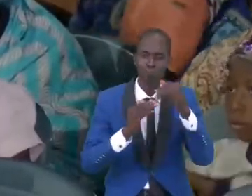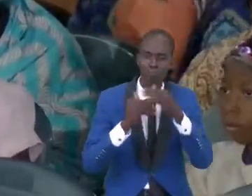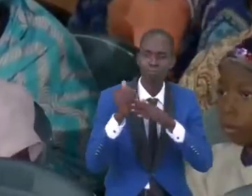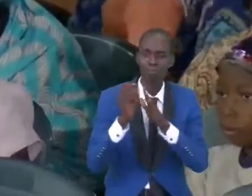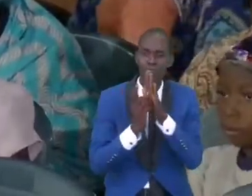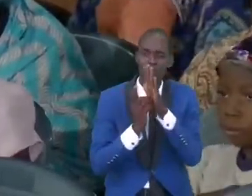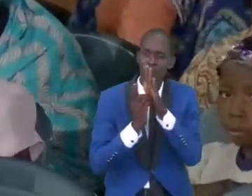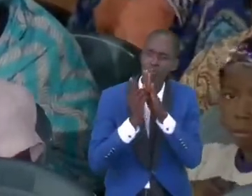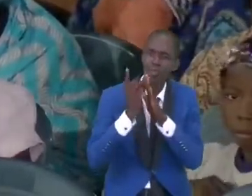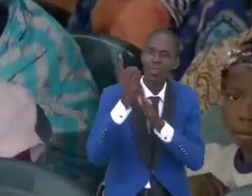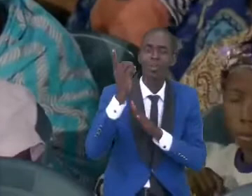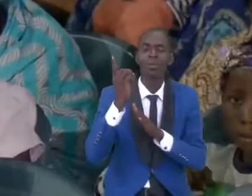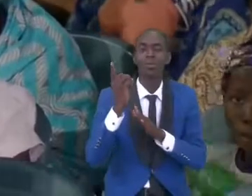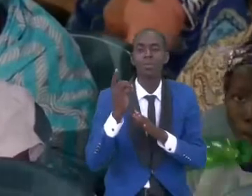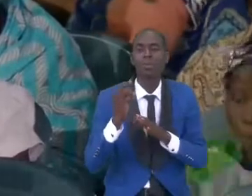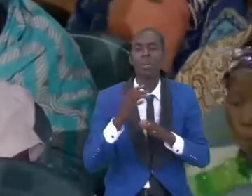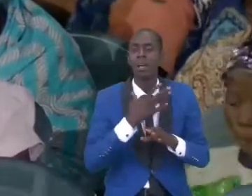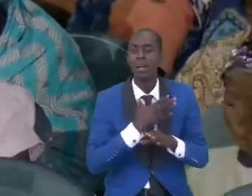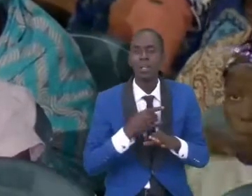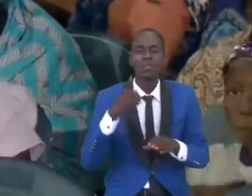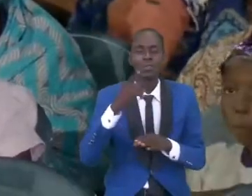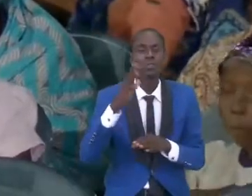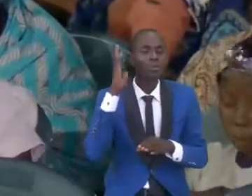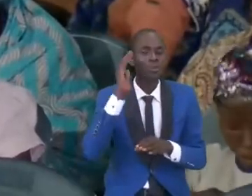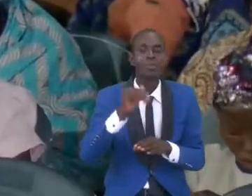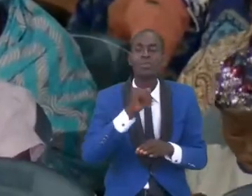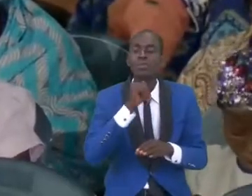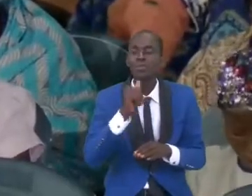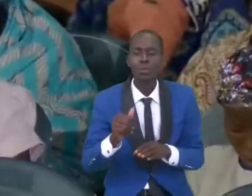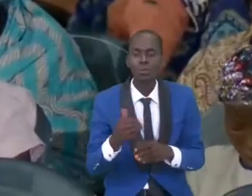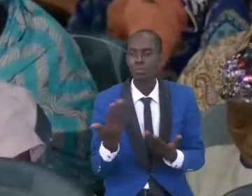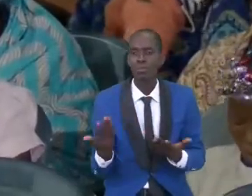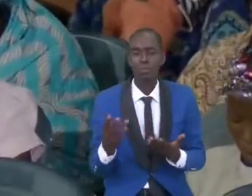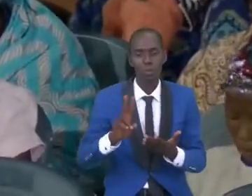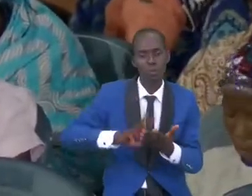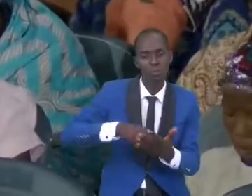You will not live here as you came.